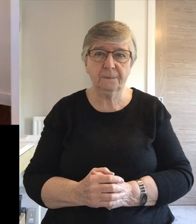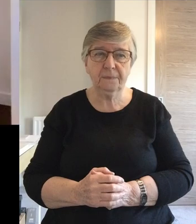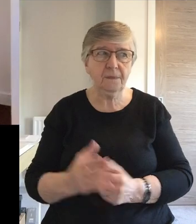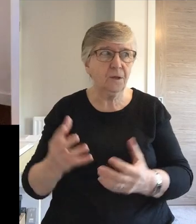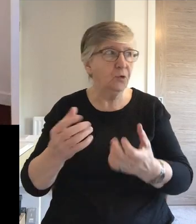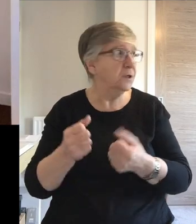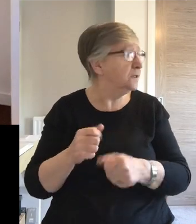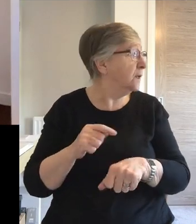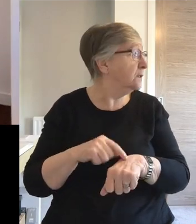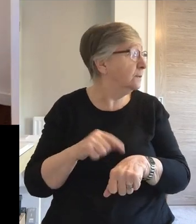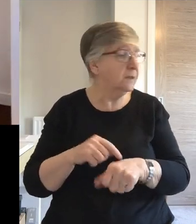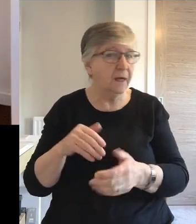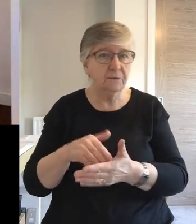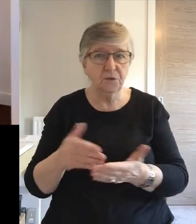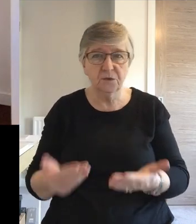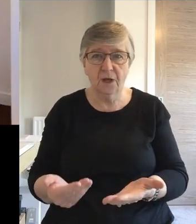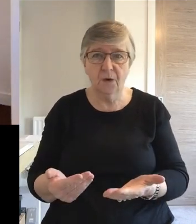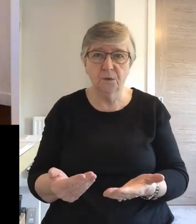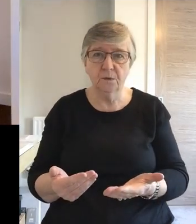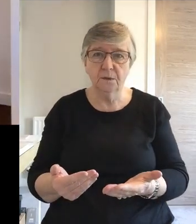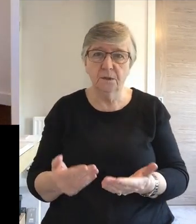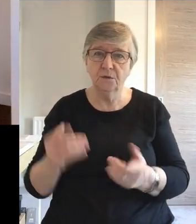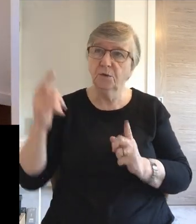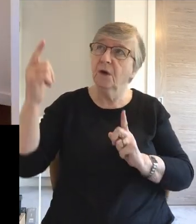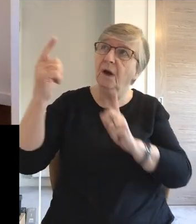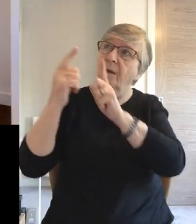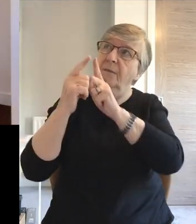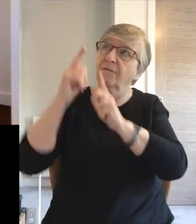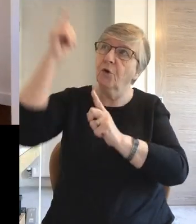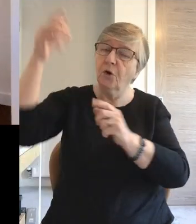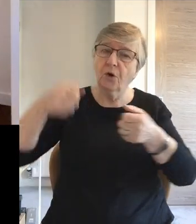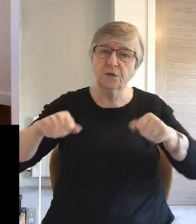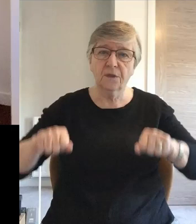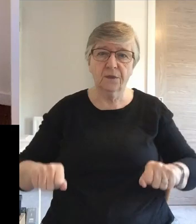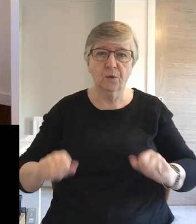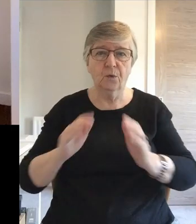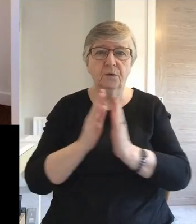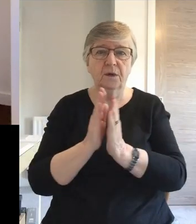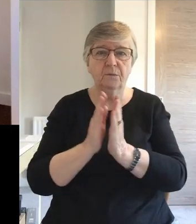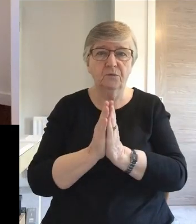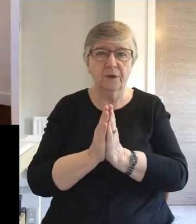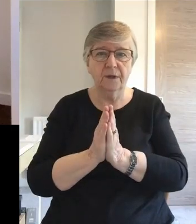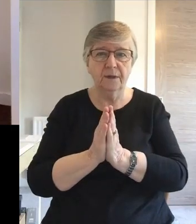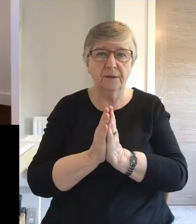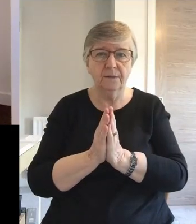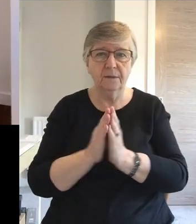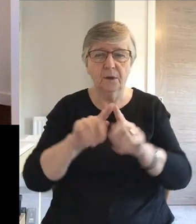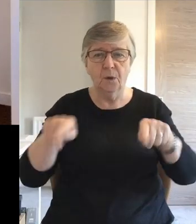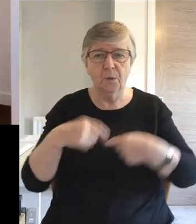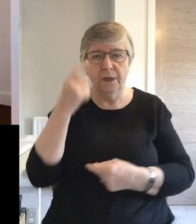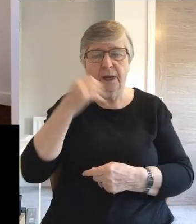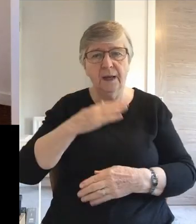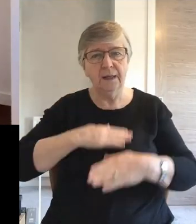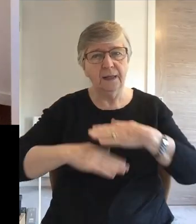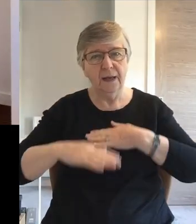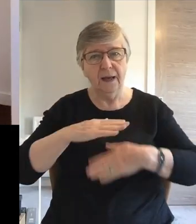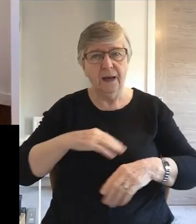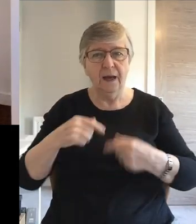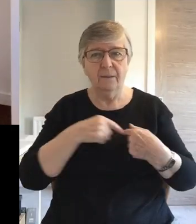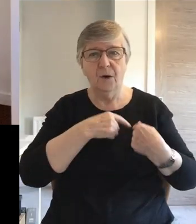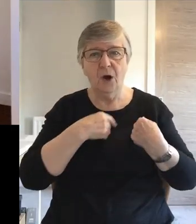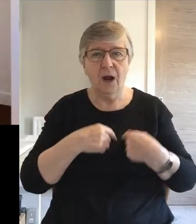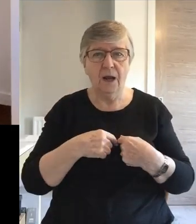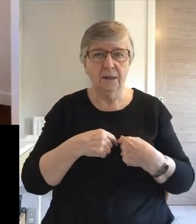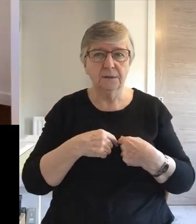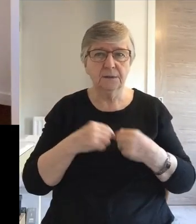Going to take some time now to come before God's throne in prayer. This is a time where we can calm our hearts, still